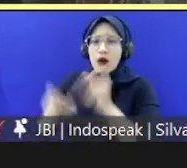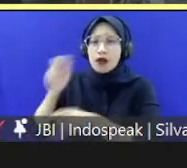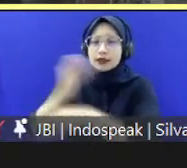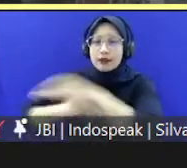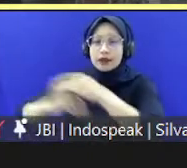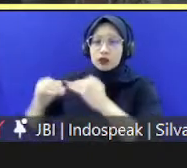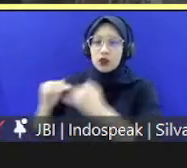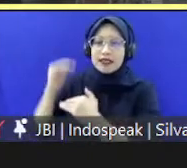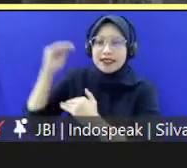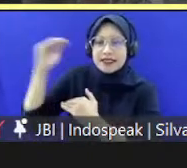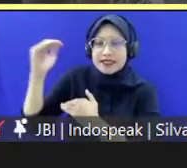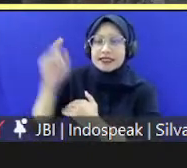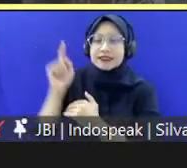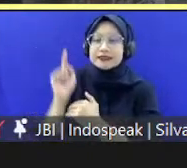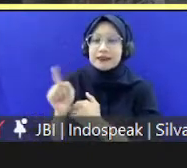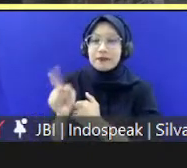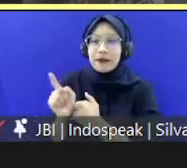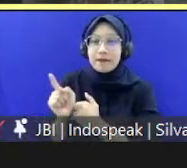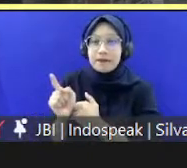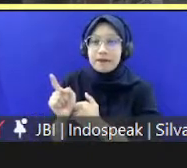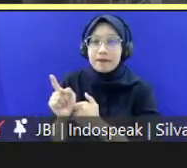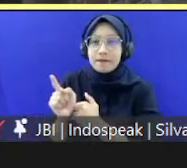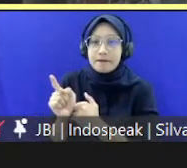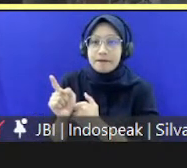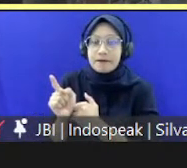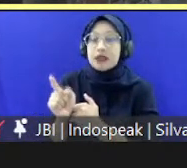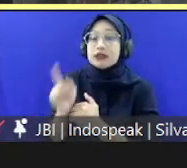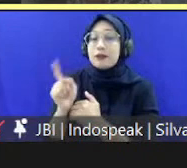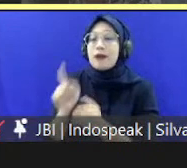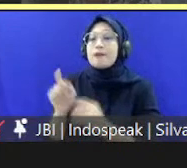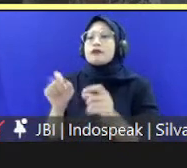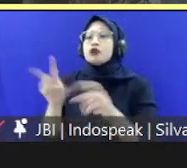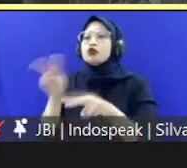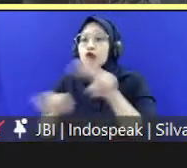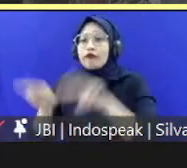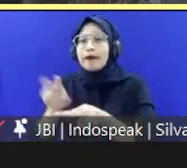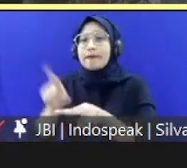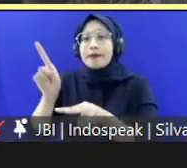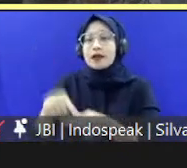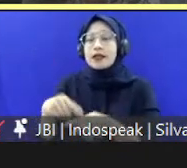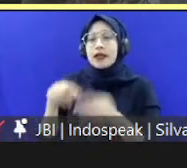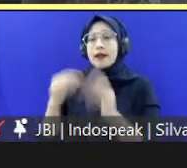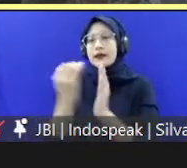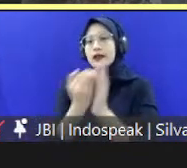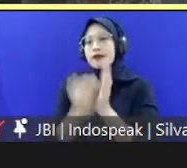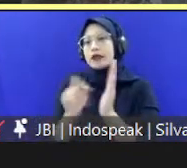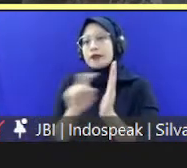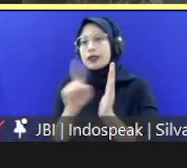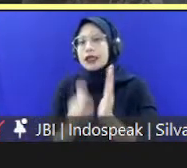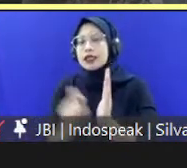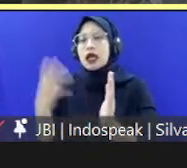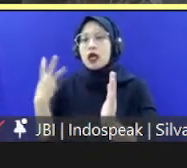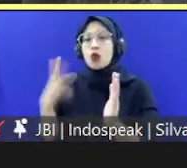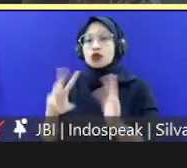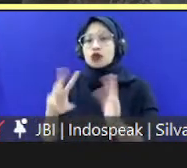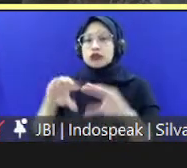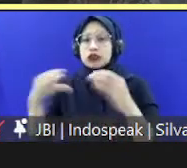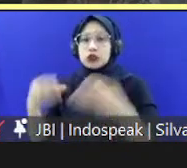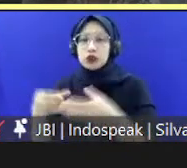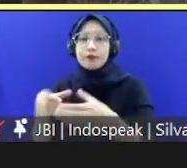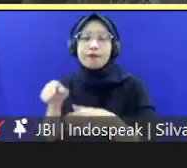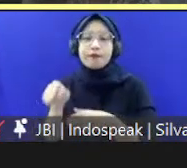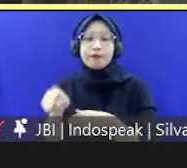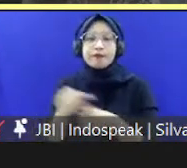due to the incorporation of the functioning, the Washington Group definition, and also some medical definition. But also it could be explained